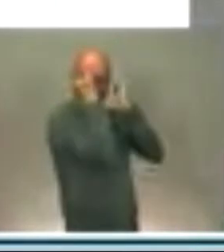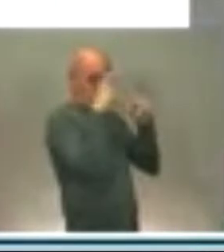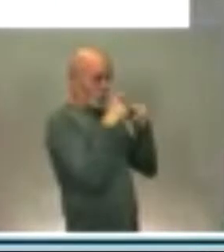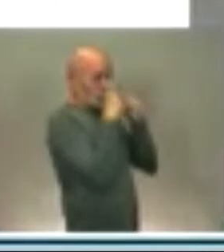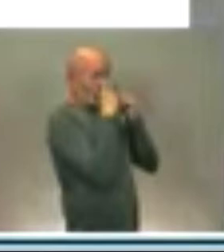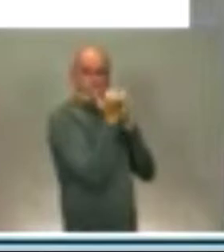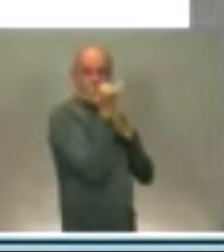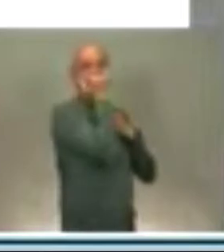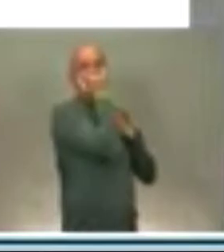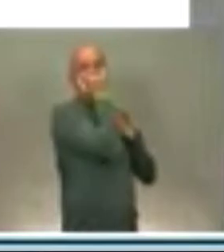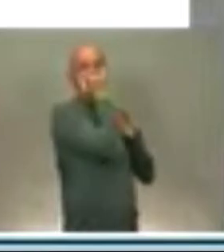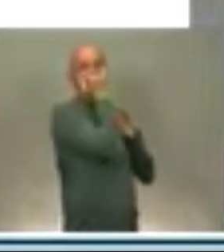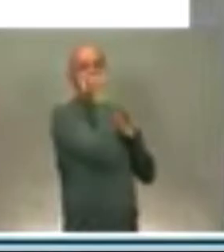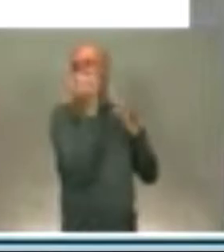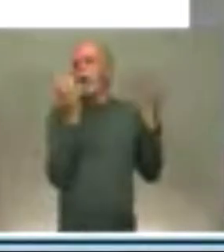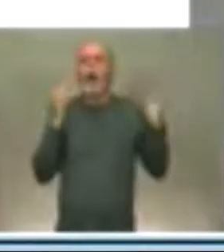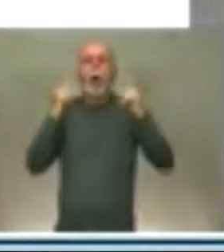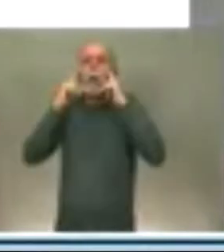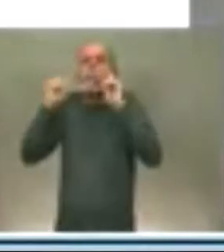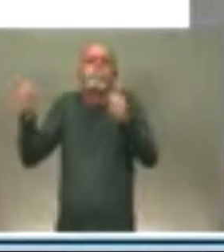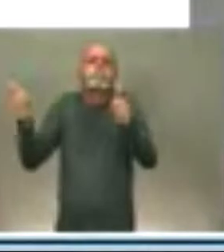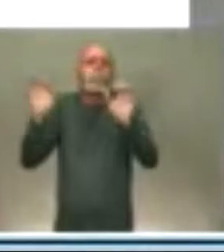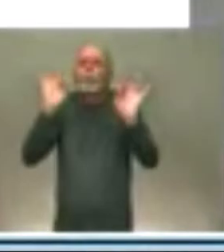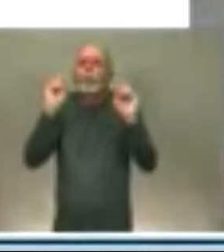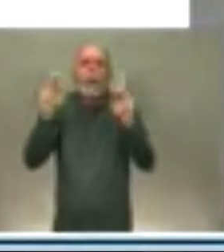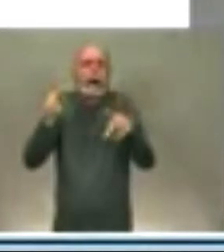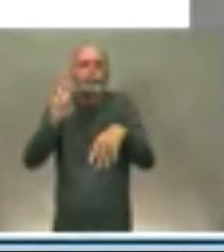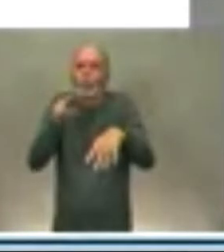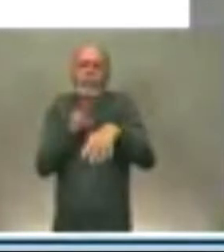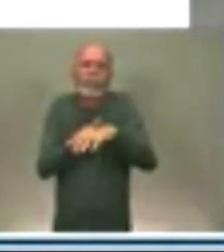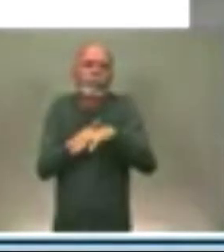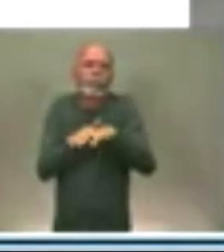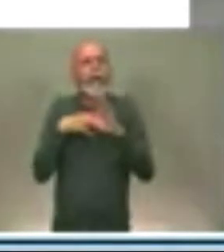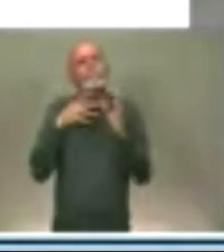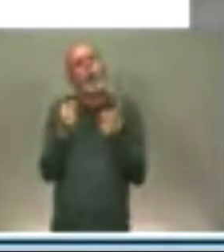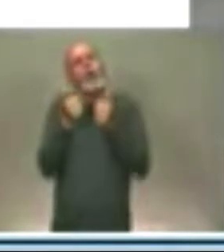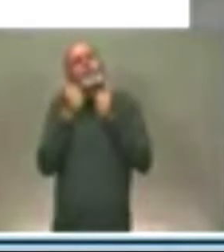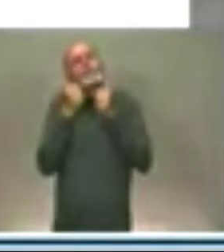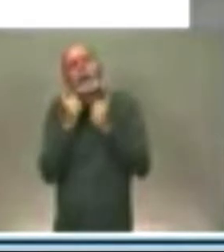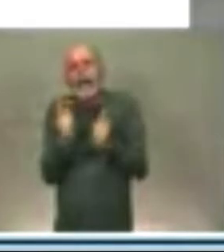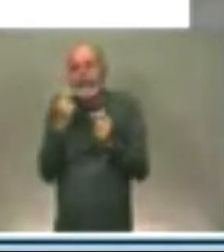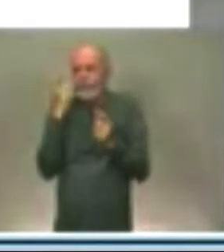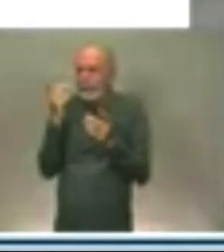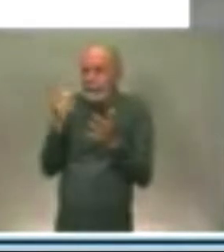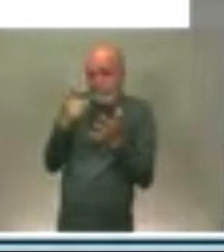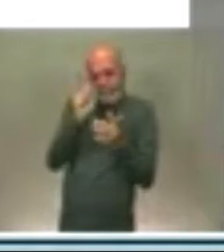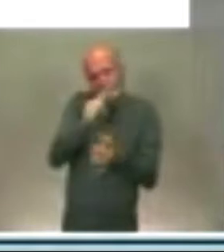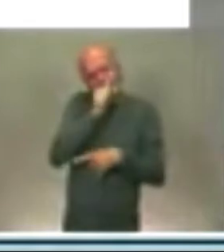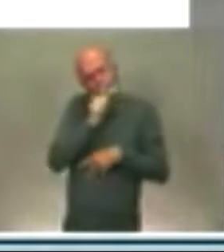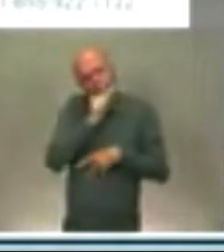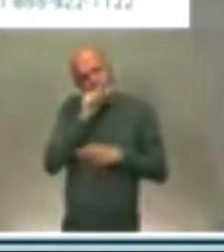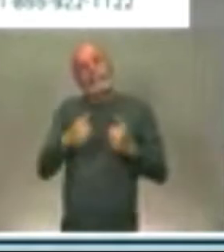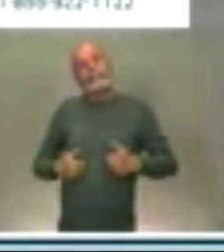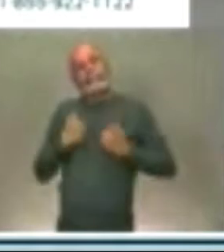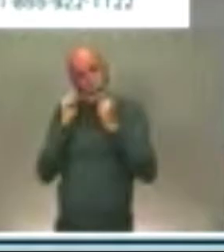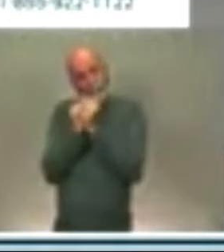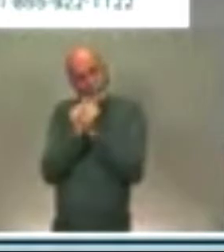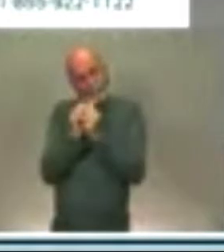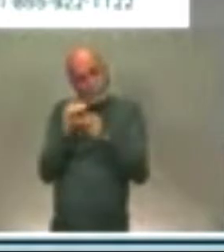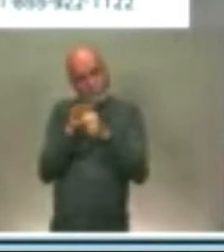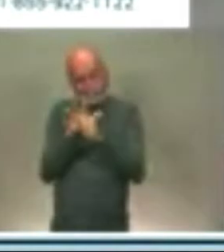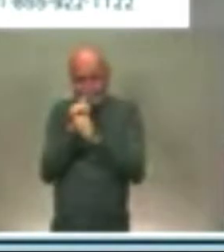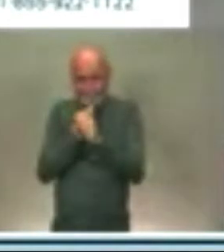normal. It's time to start living more with COVID. Even if we see rising case numbers that would have previously